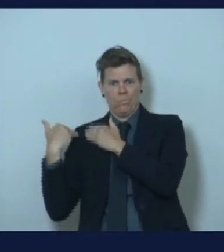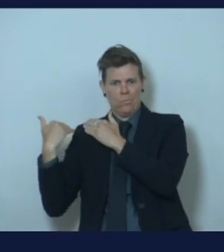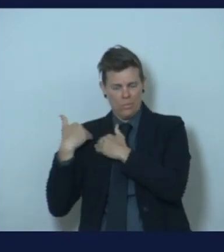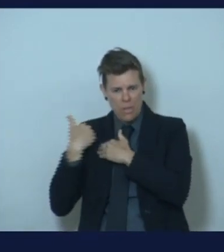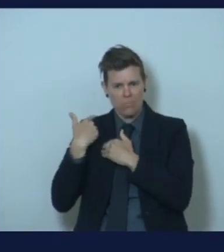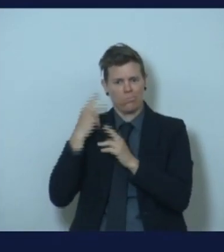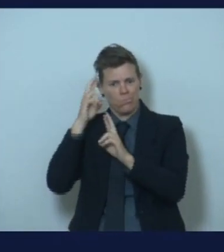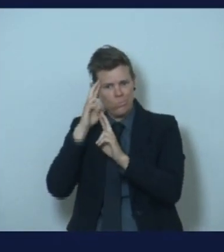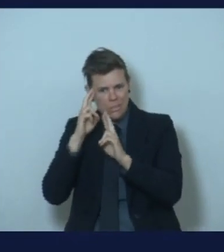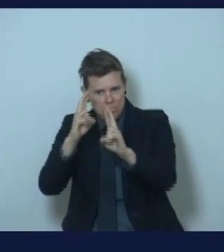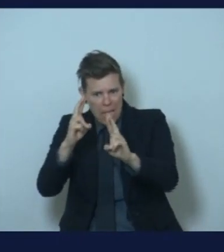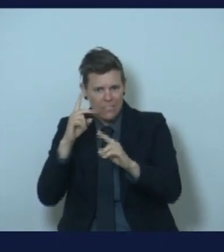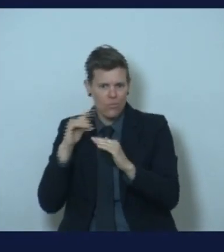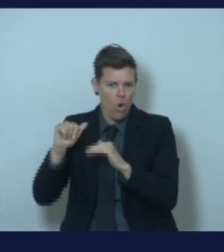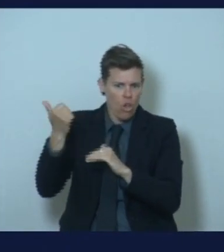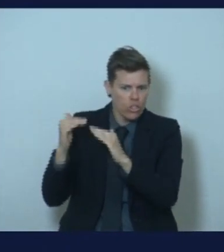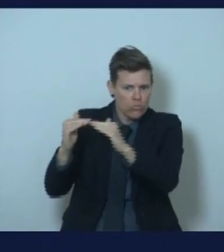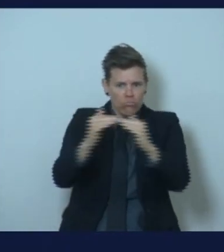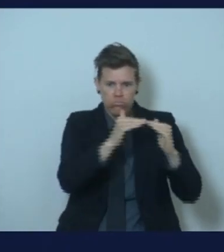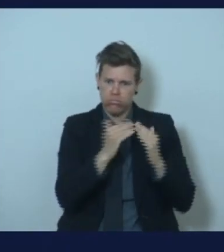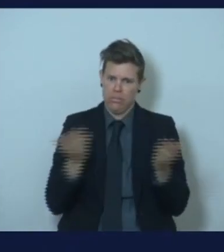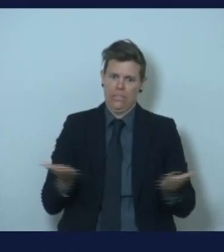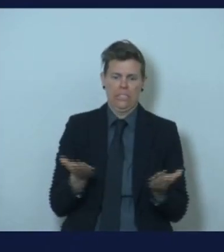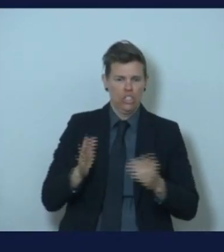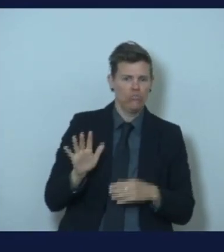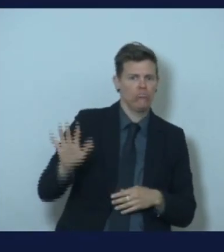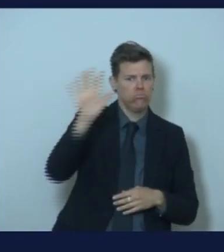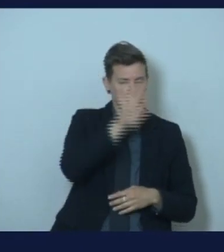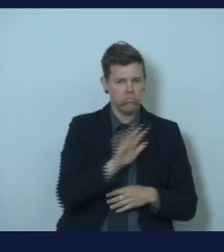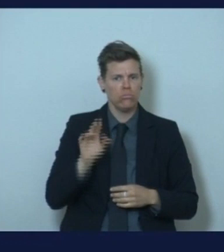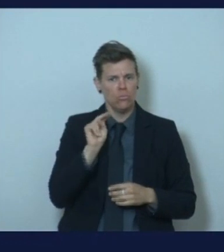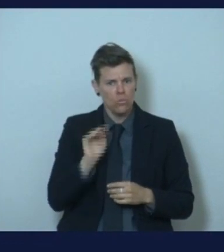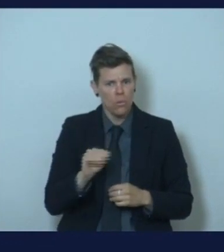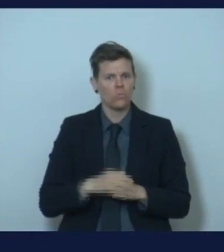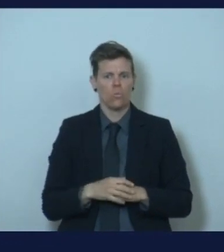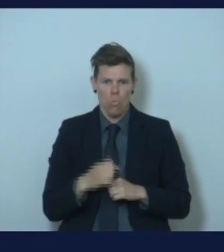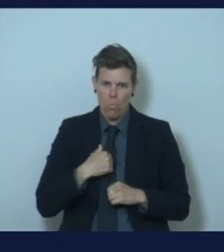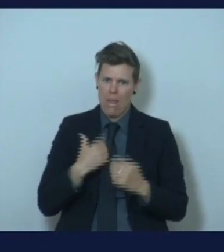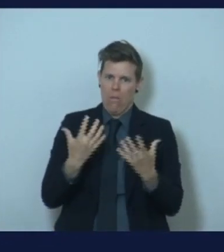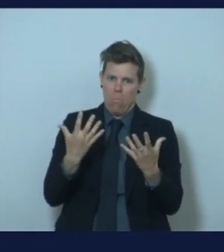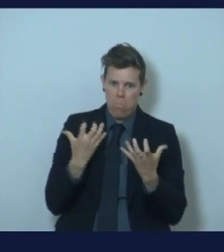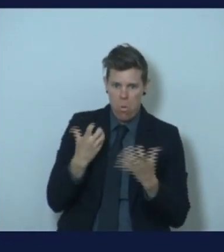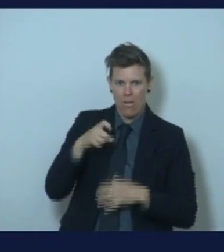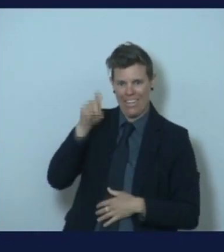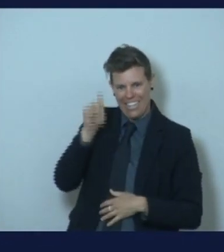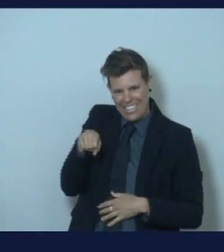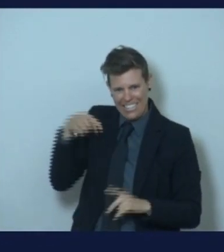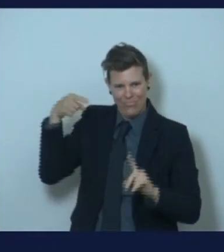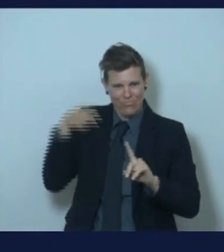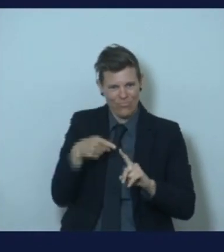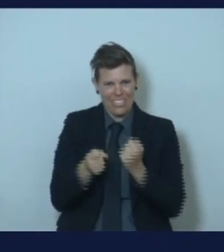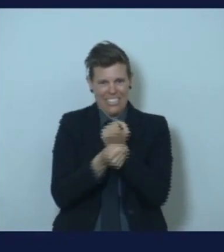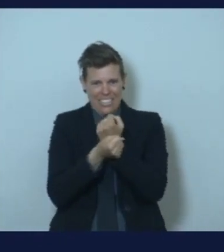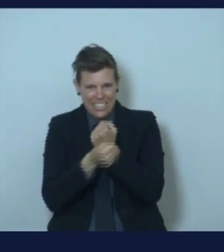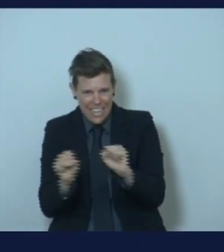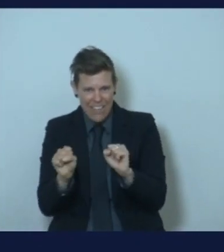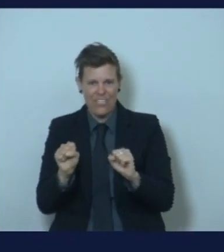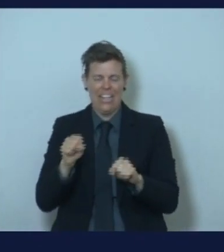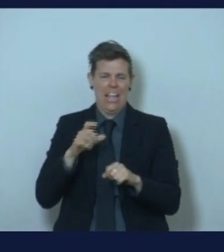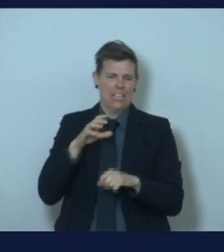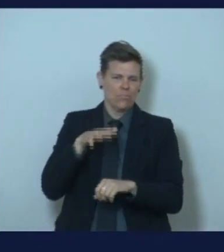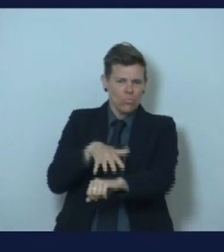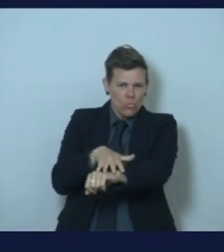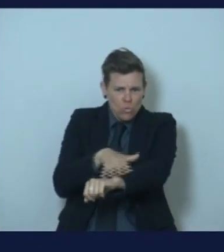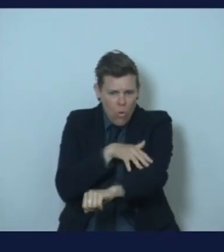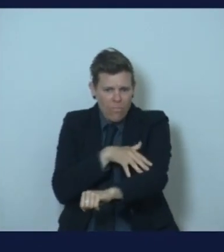safe, viable, gradual reopening. I want that too. It's really important, and we're